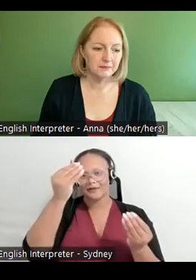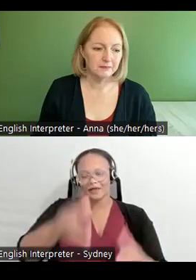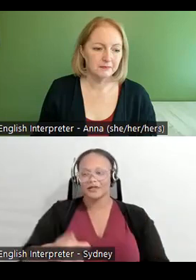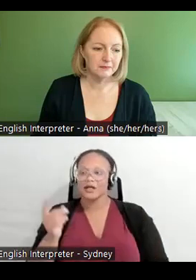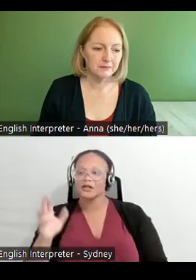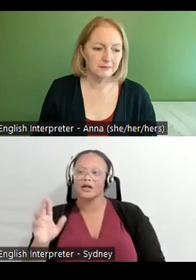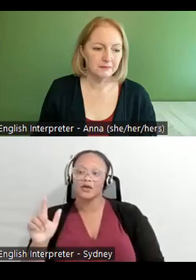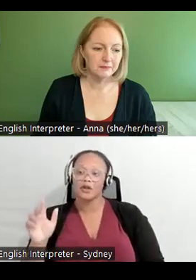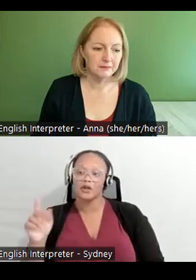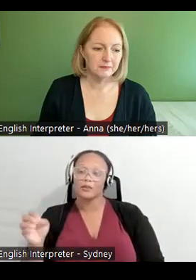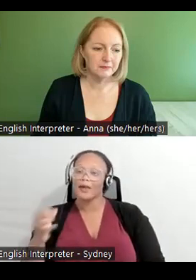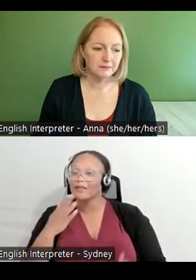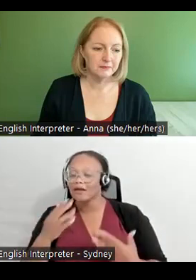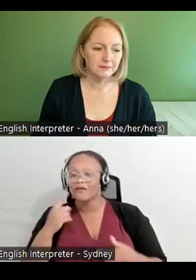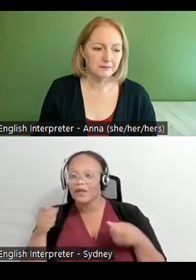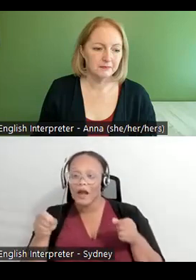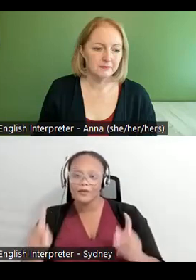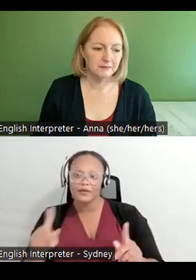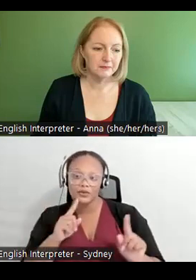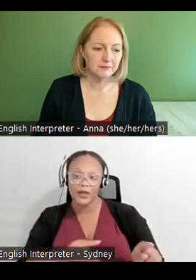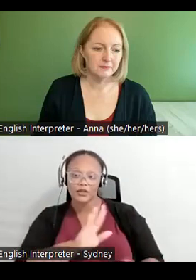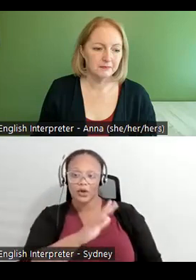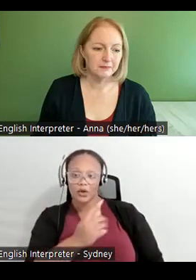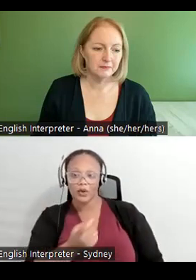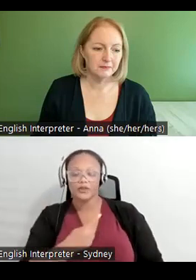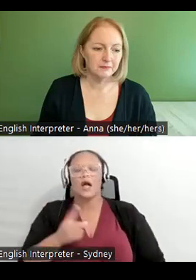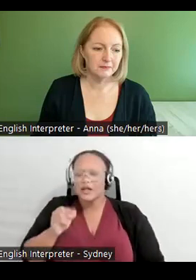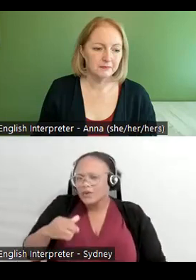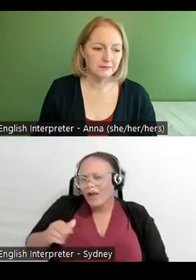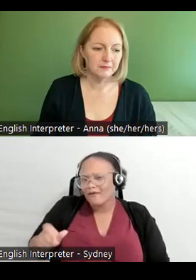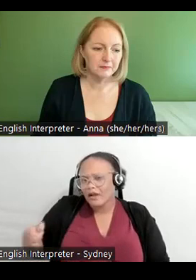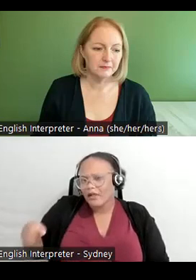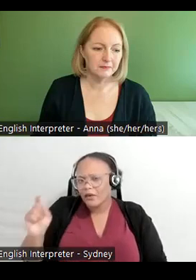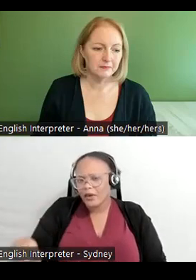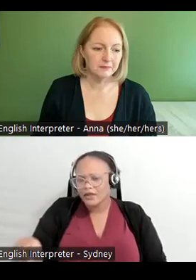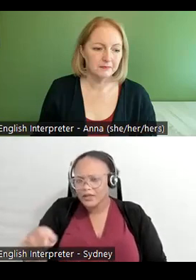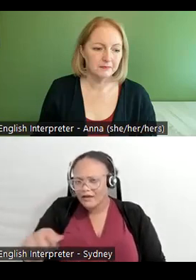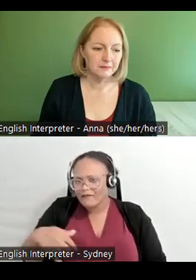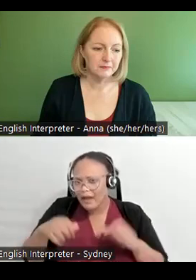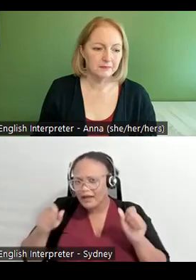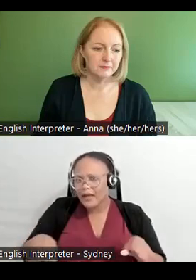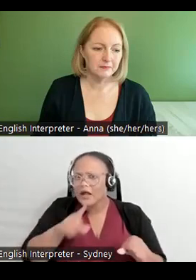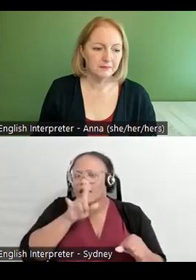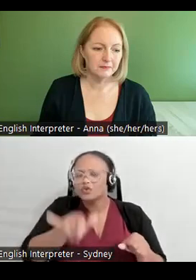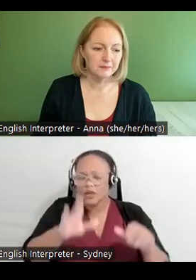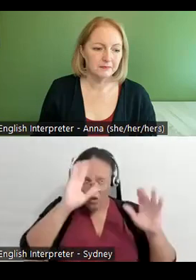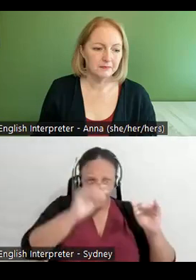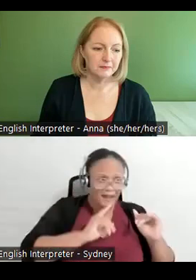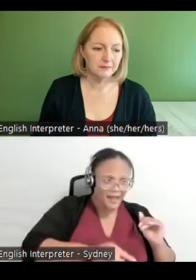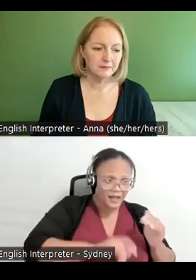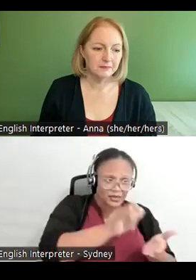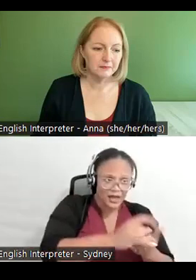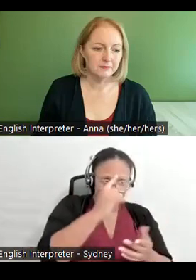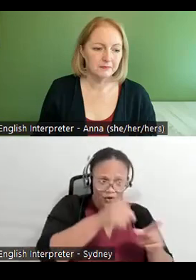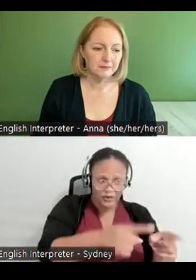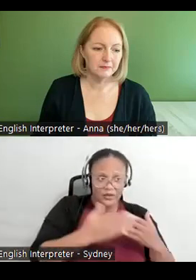the opportunity to ask that question. And I do have another question, if I can, and I truly hope I answered that for the provider. Thank